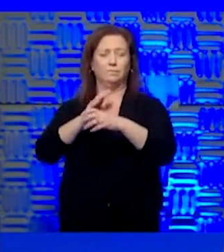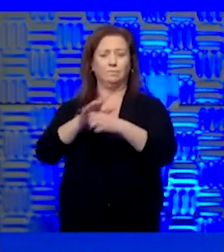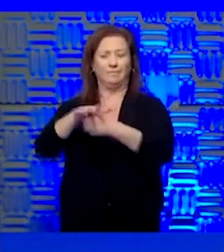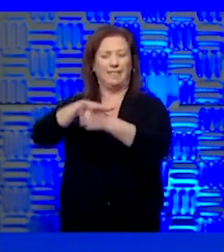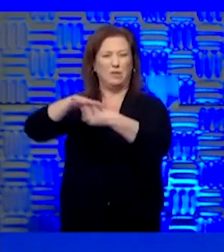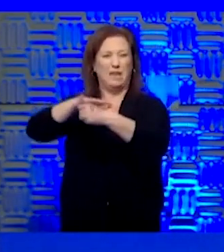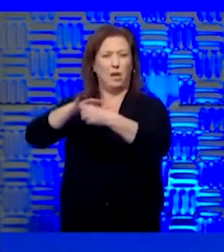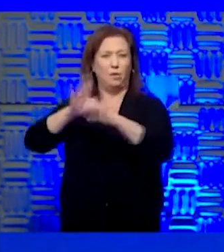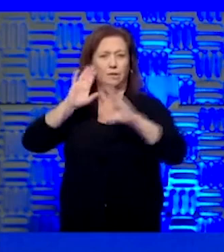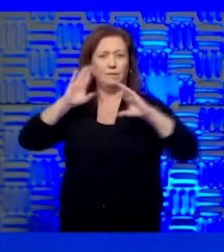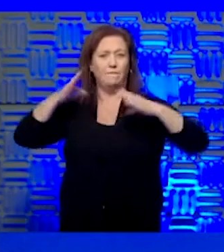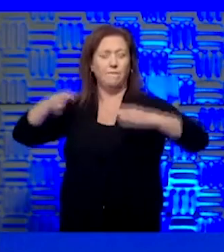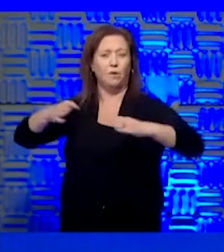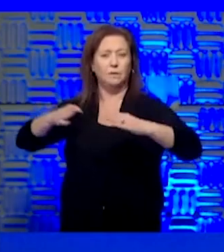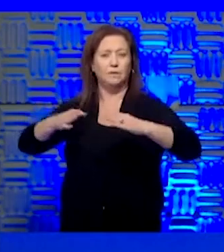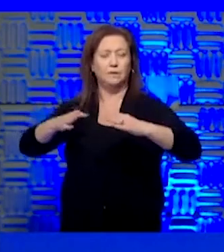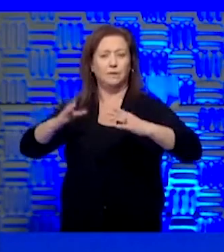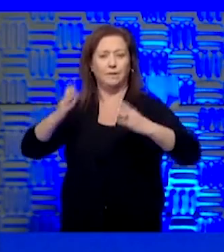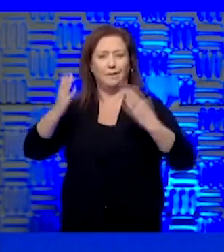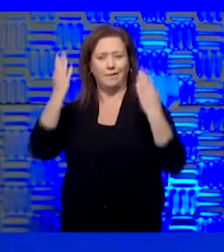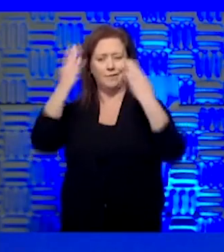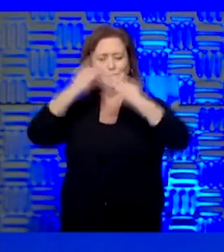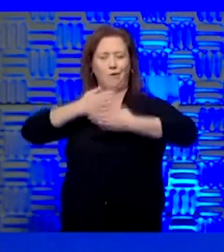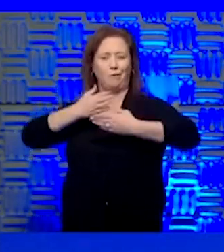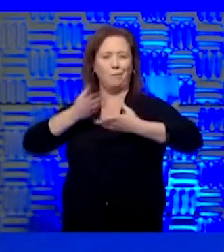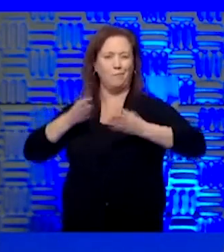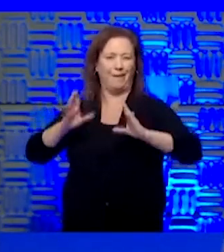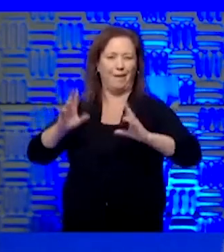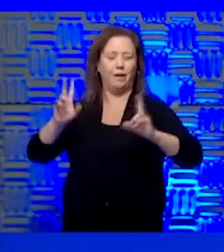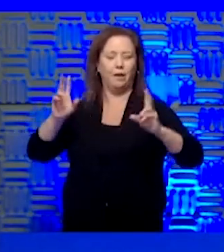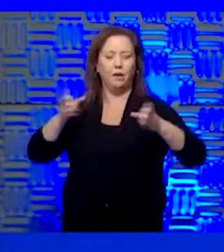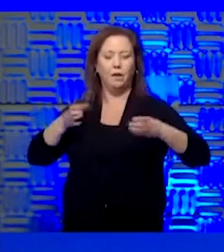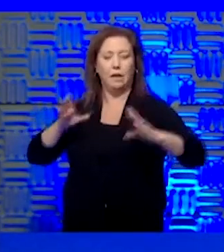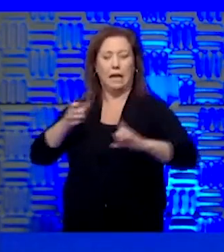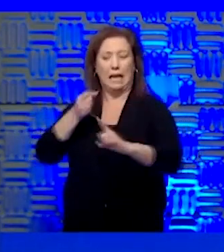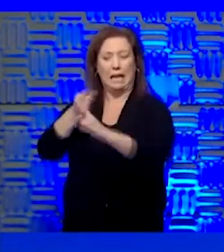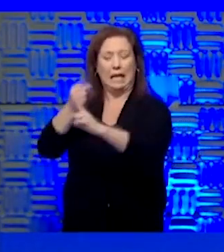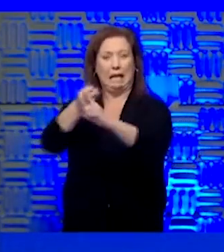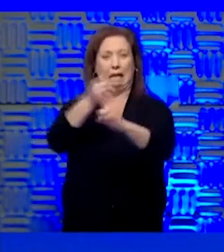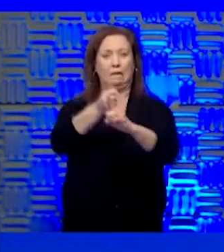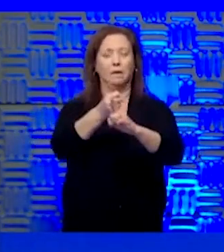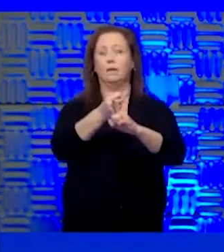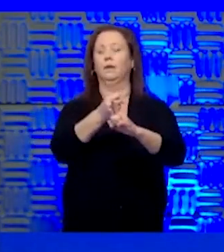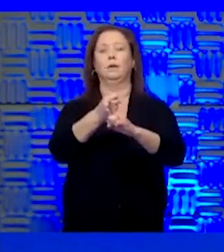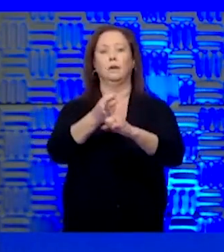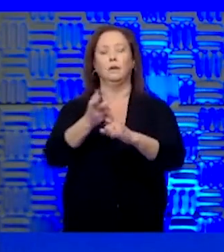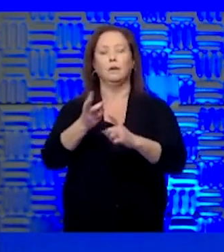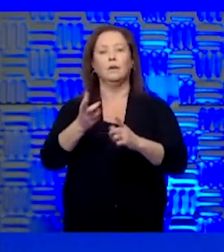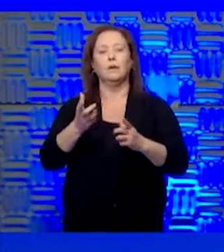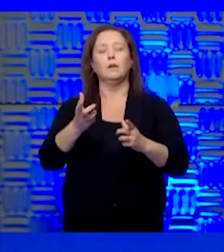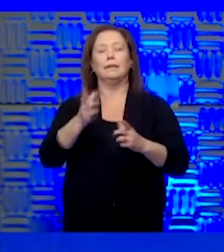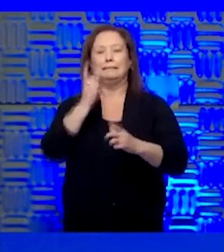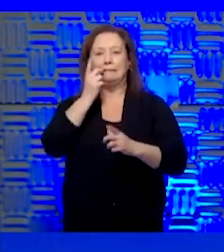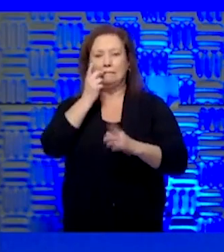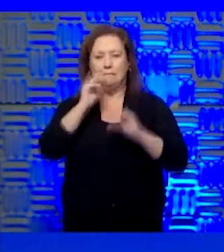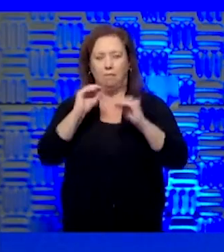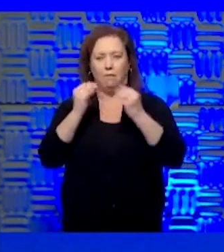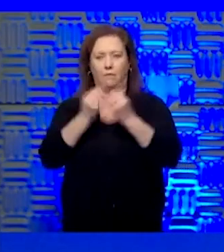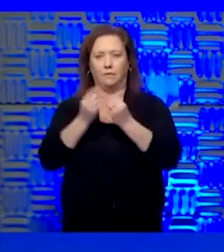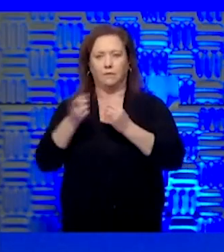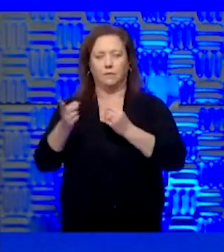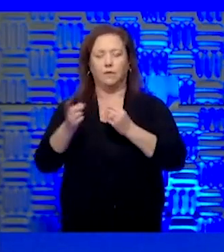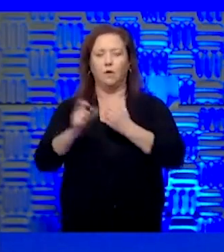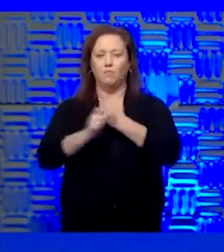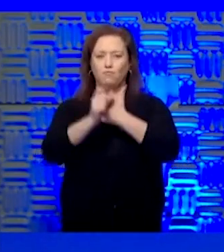area in this dark, insidious way, and then by the time it hit them, it was all upon them. So certainly I think dental offices are